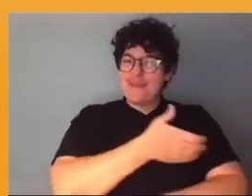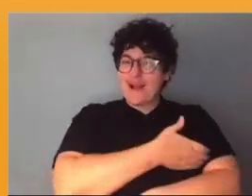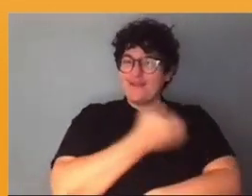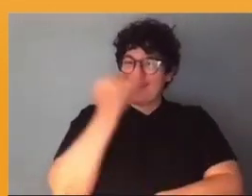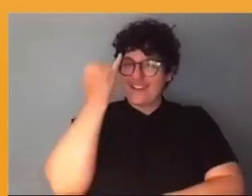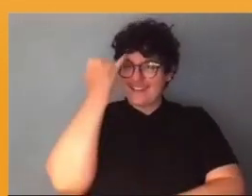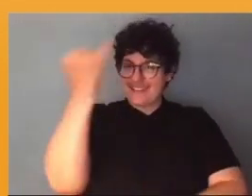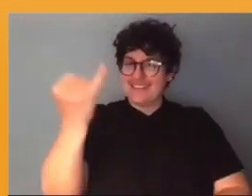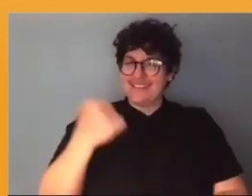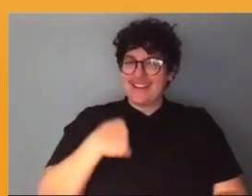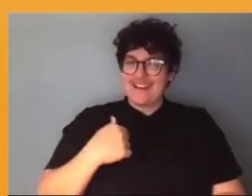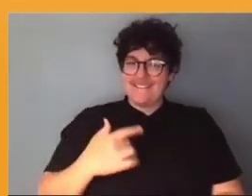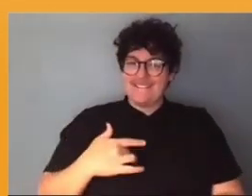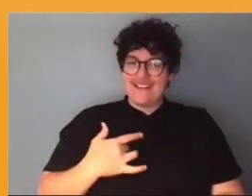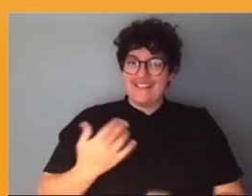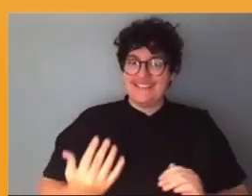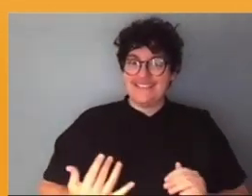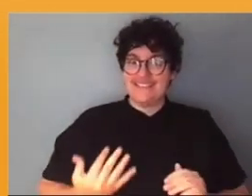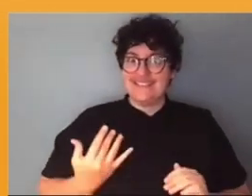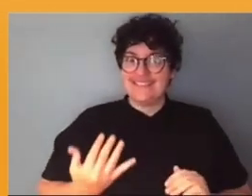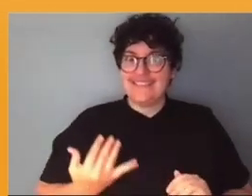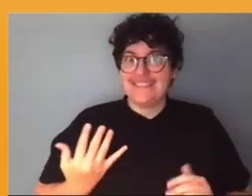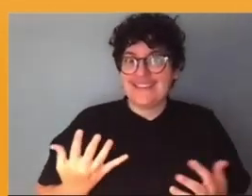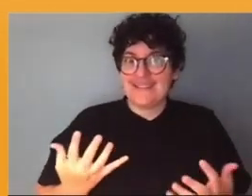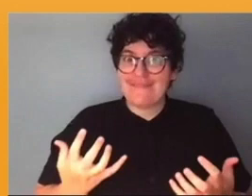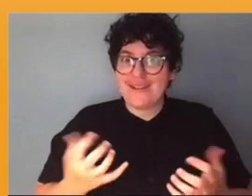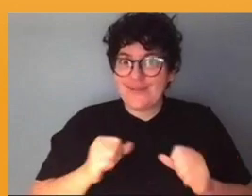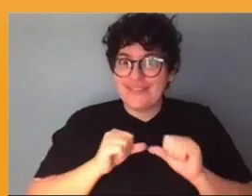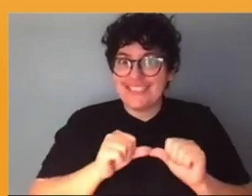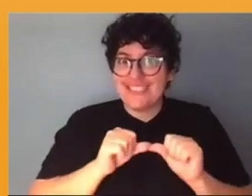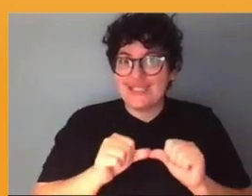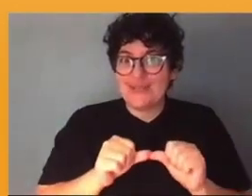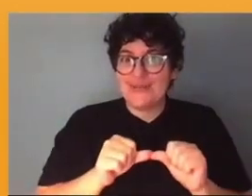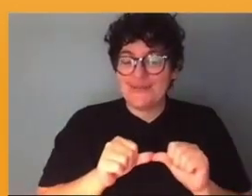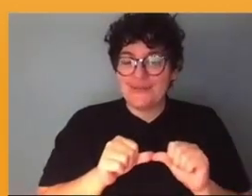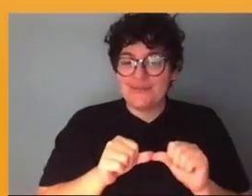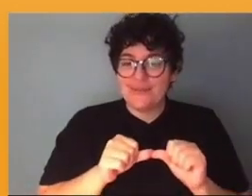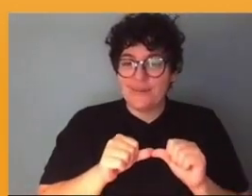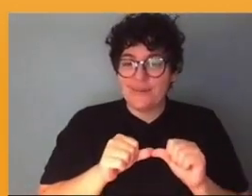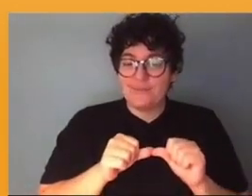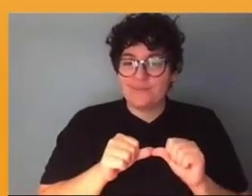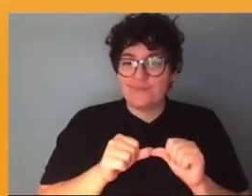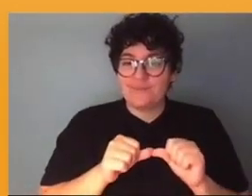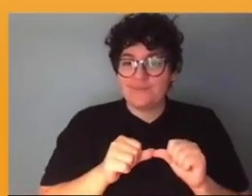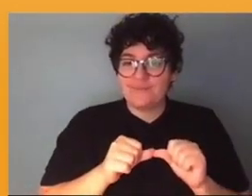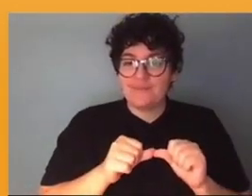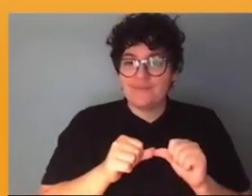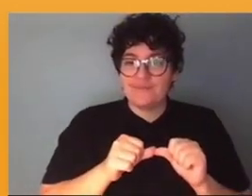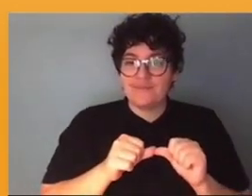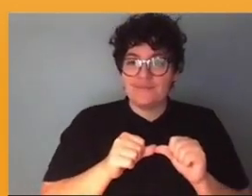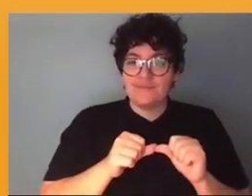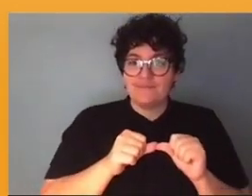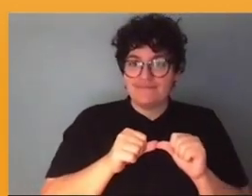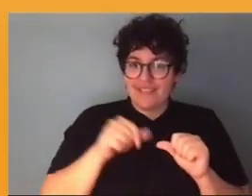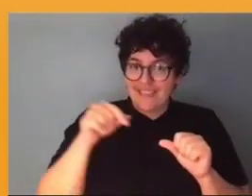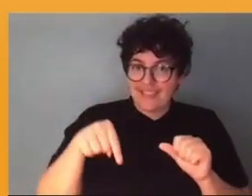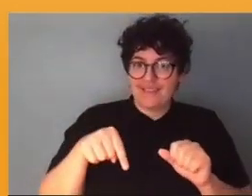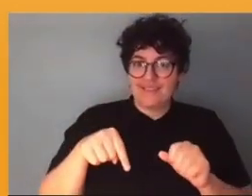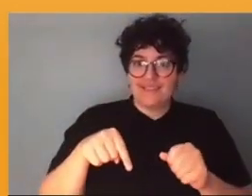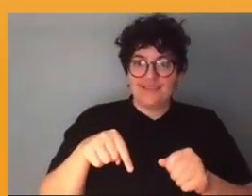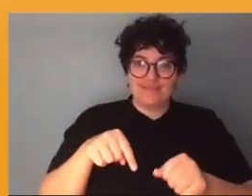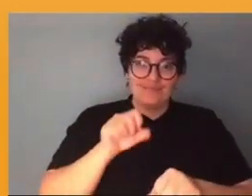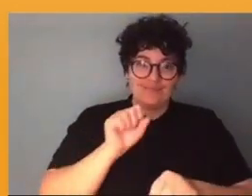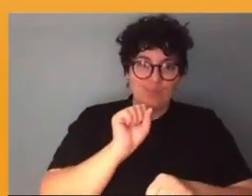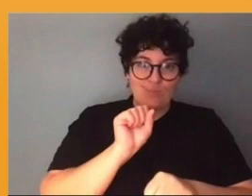within me to continue that, you know, line of, I say work, but that line of